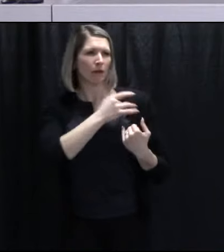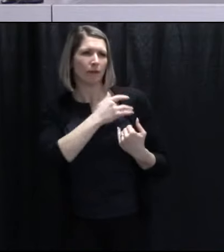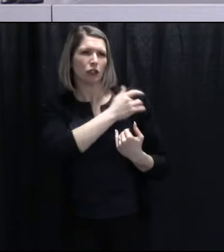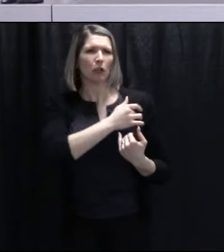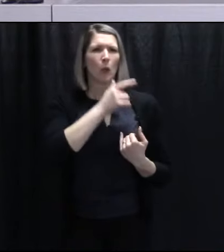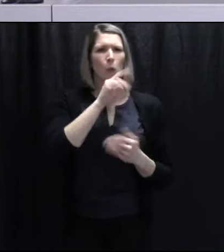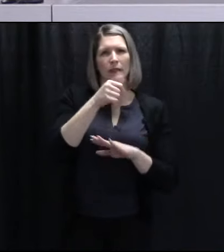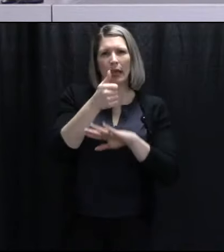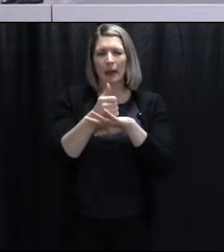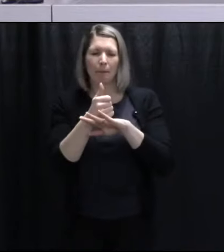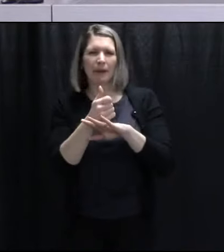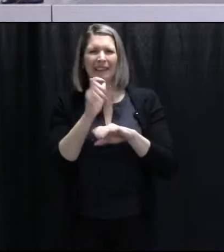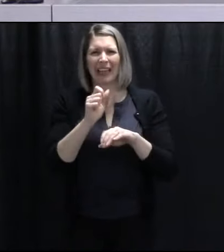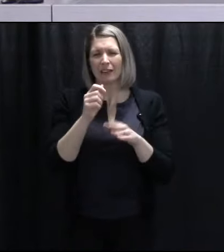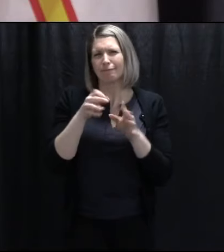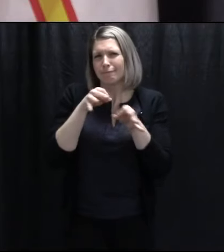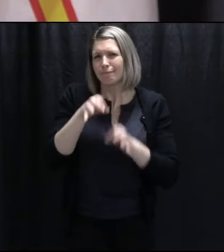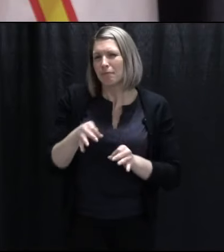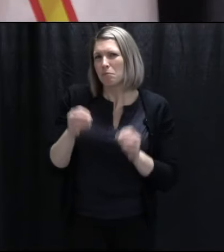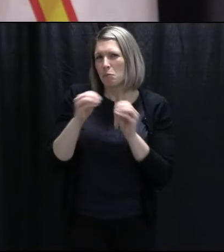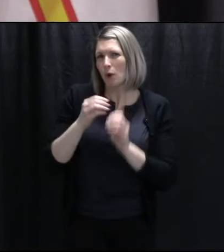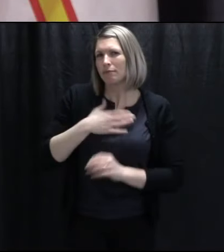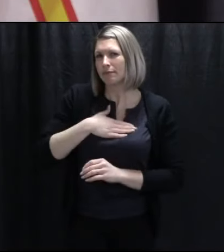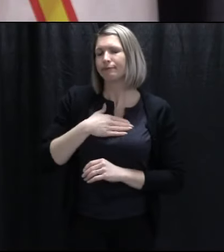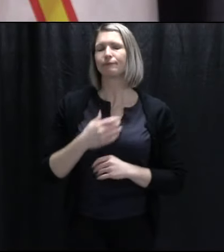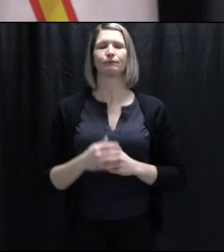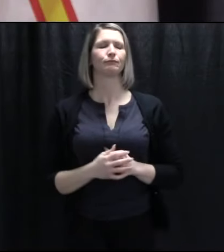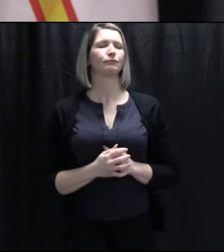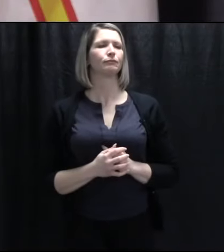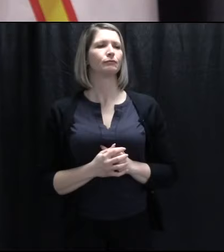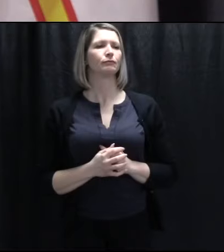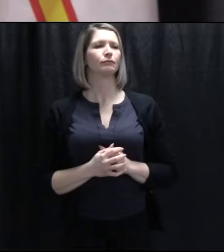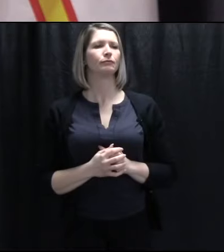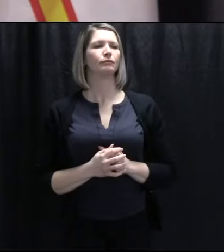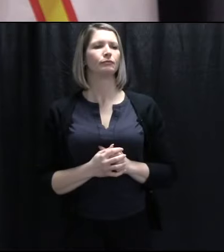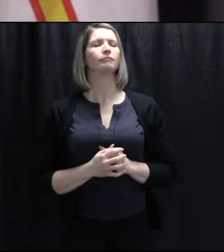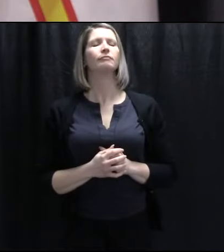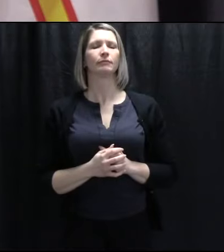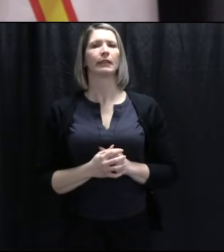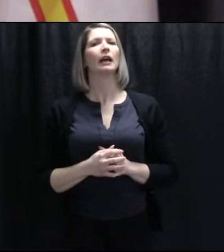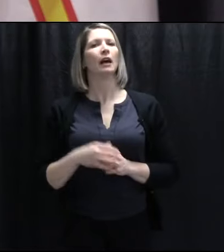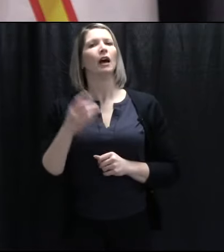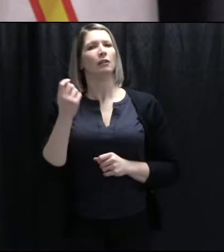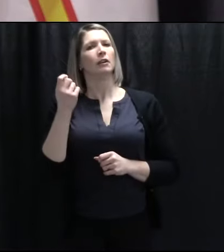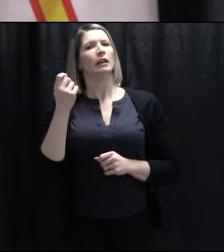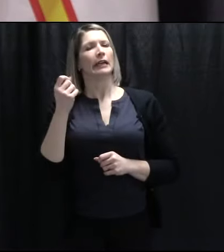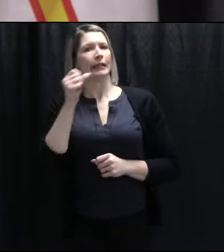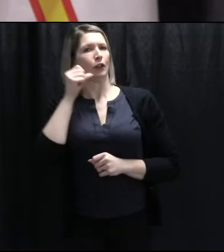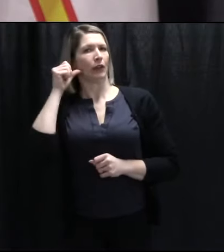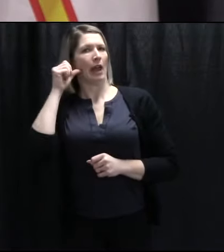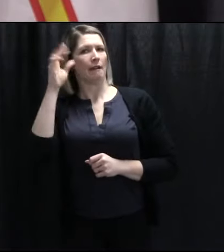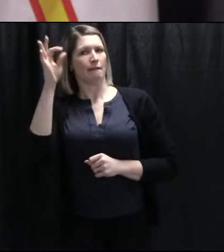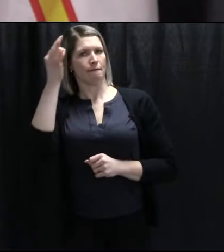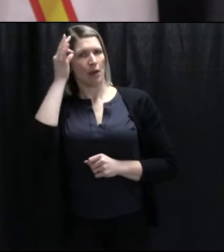relief. Yeah, so what I understand, the programs that were announced yesterday are very broad,